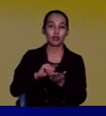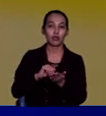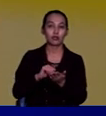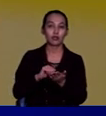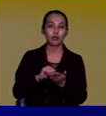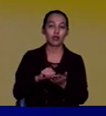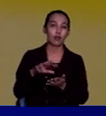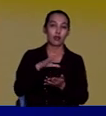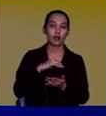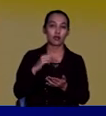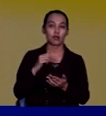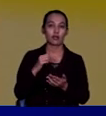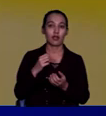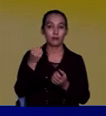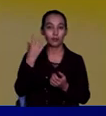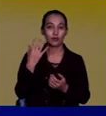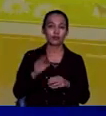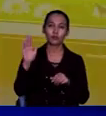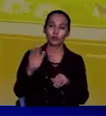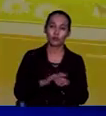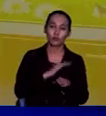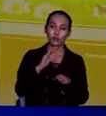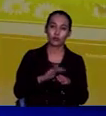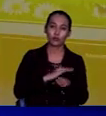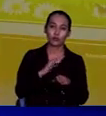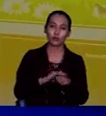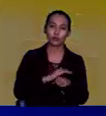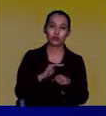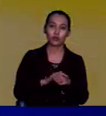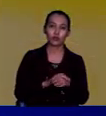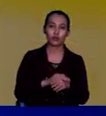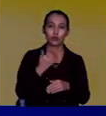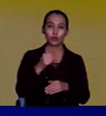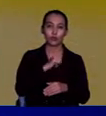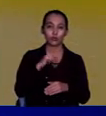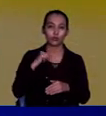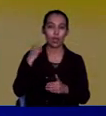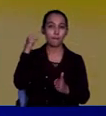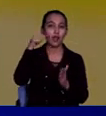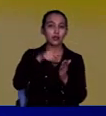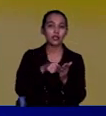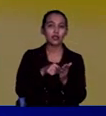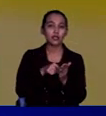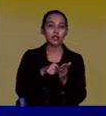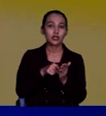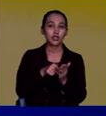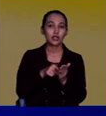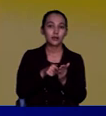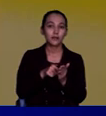ega bo'ldik. Bu yerda quyosh juda ham olijanob bo'ldi. U o'zining maqsadiga